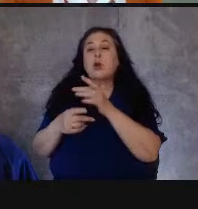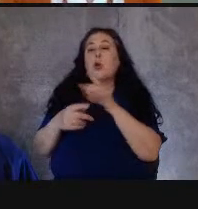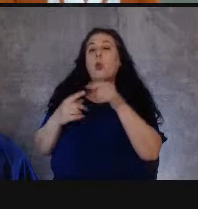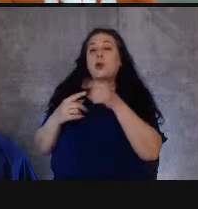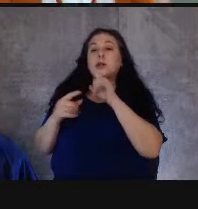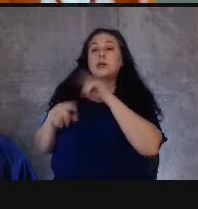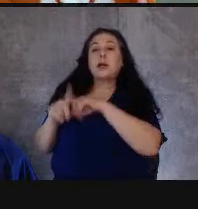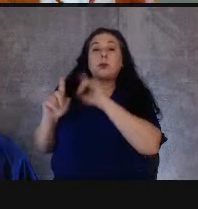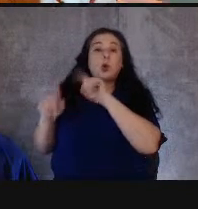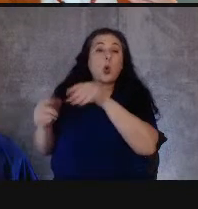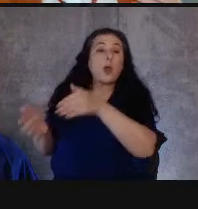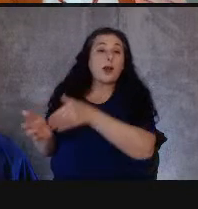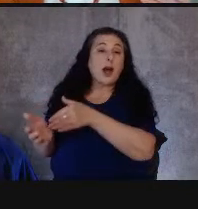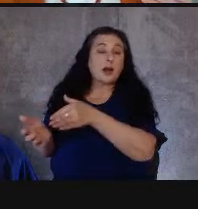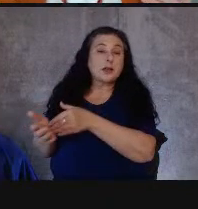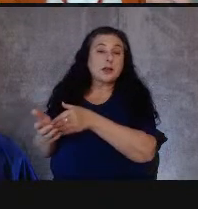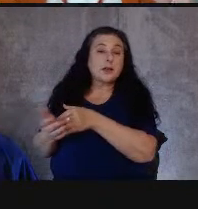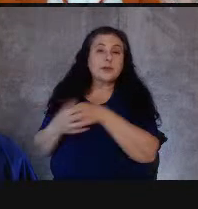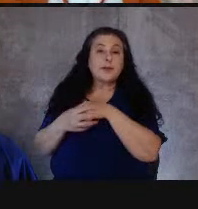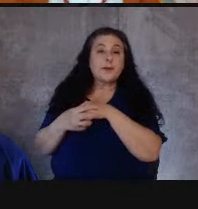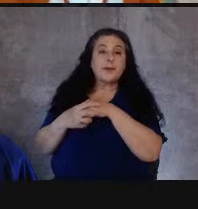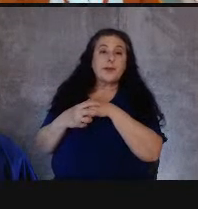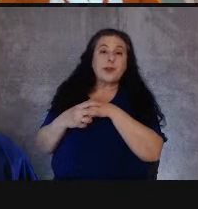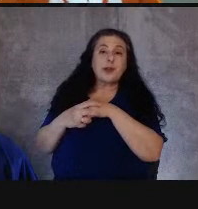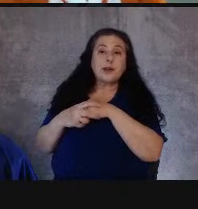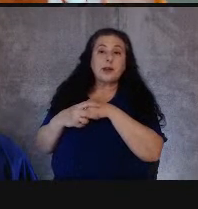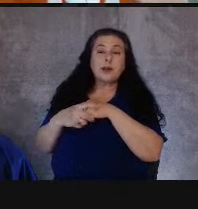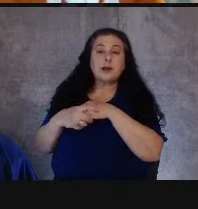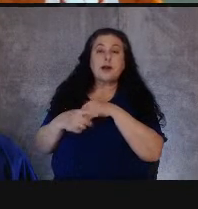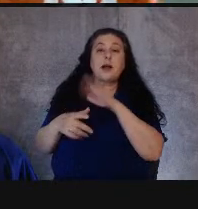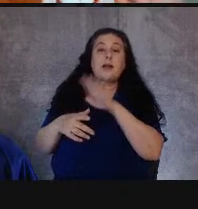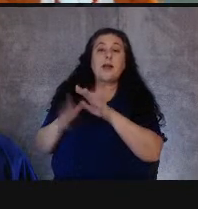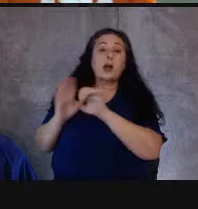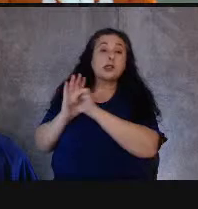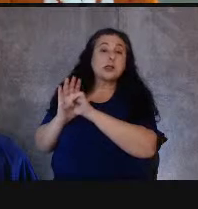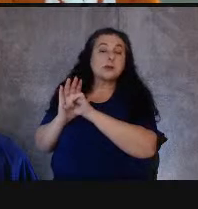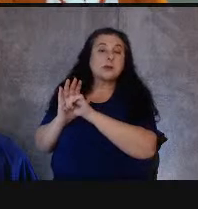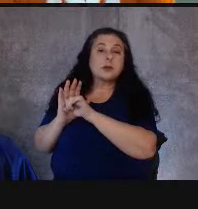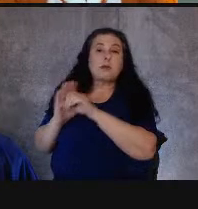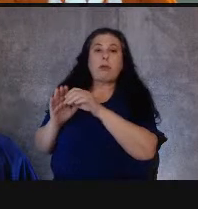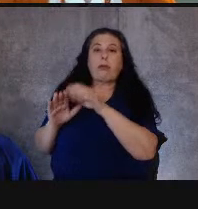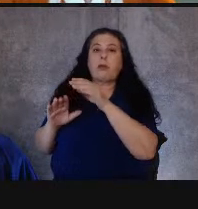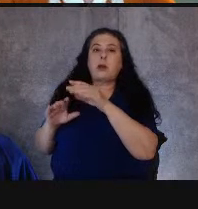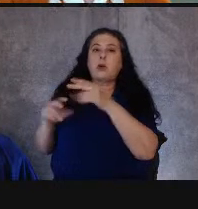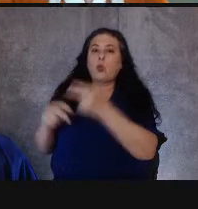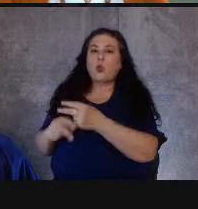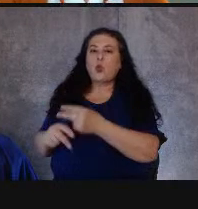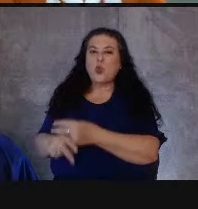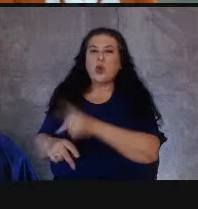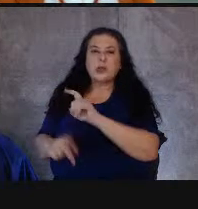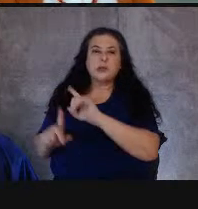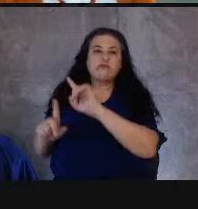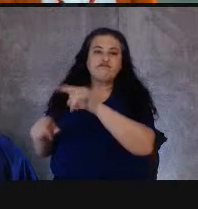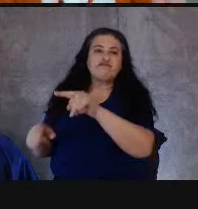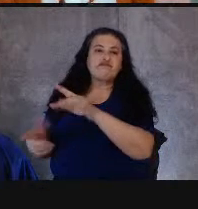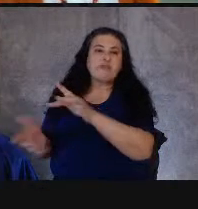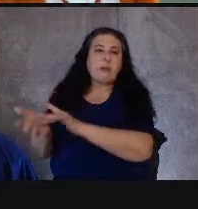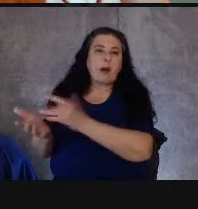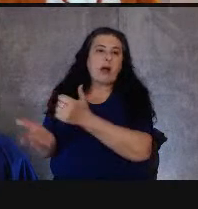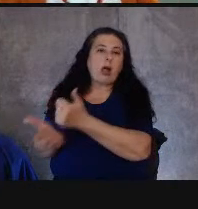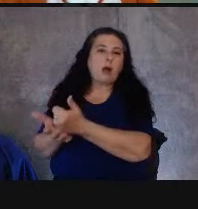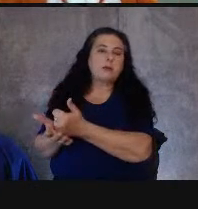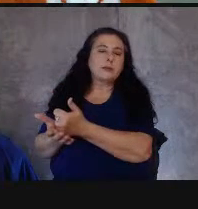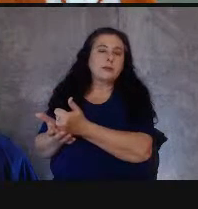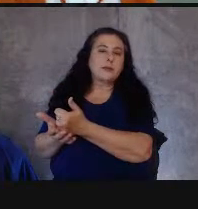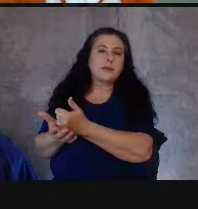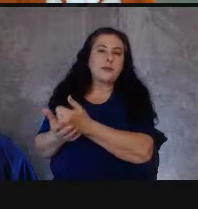to a doctor, that their symptoms had progressed enough that you really needed to get medical help.